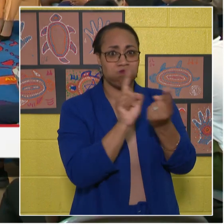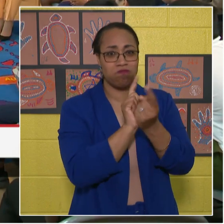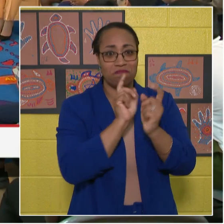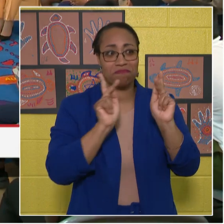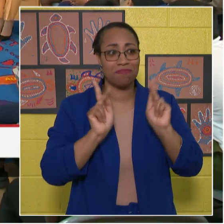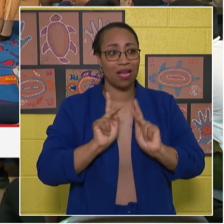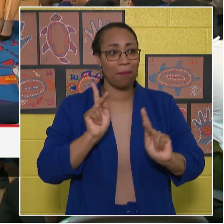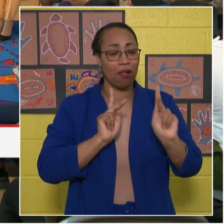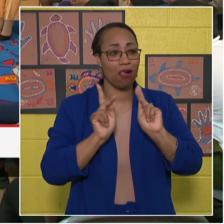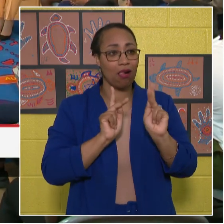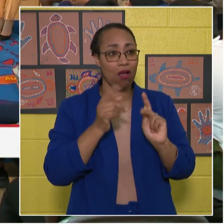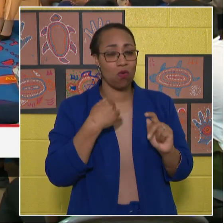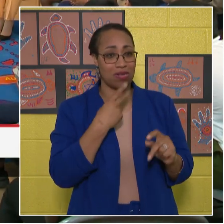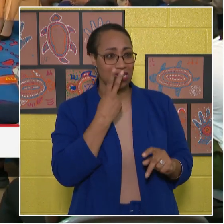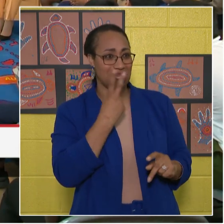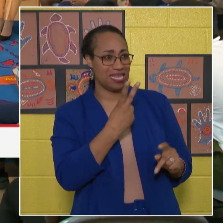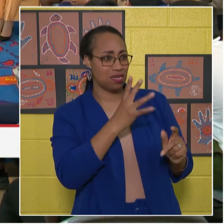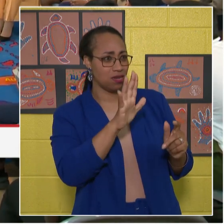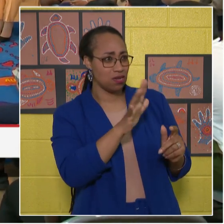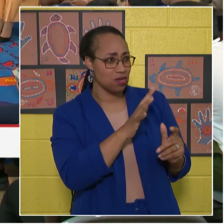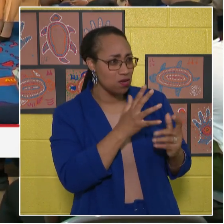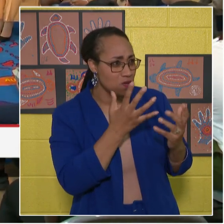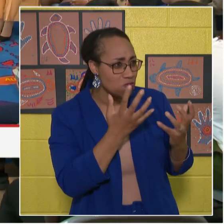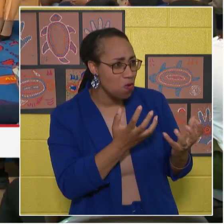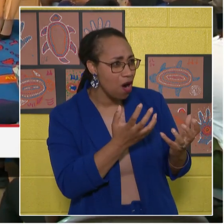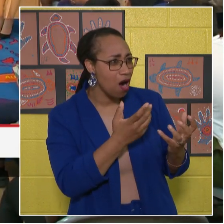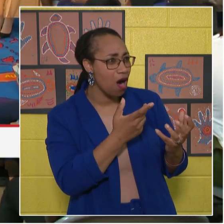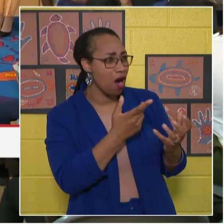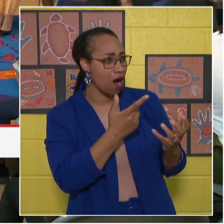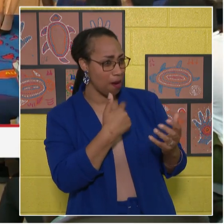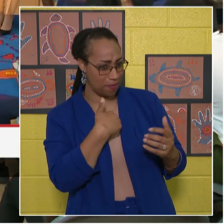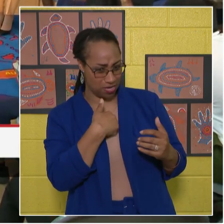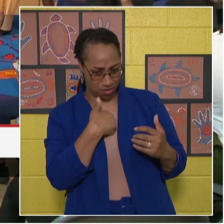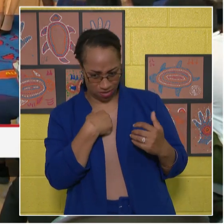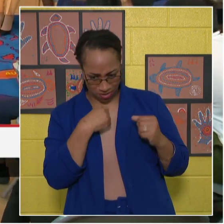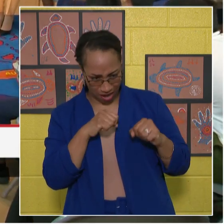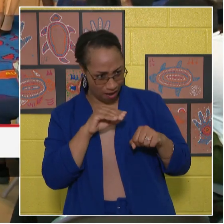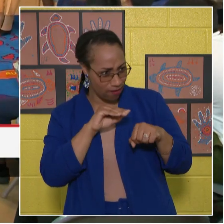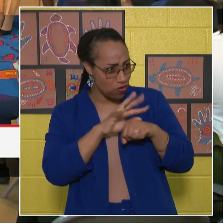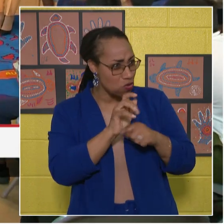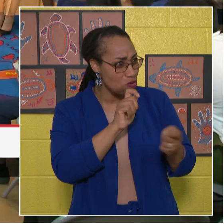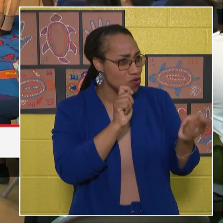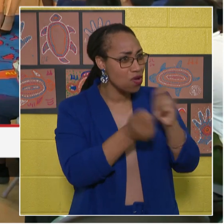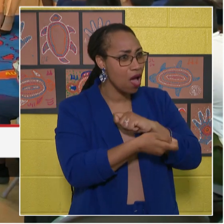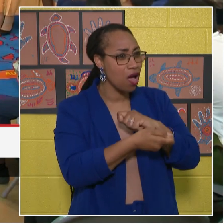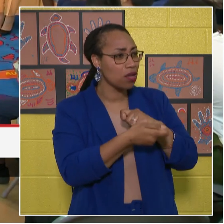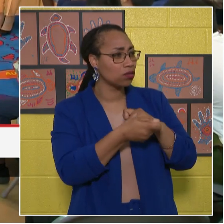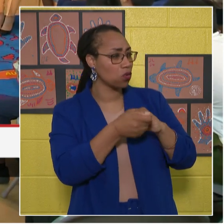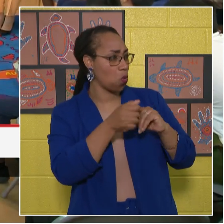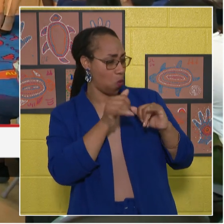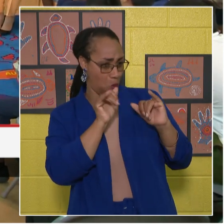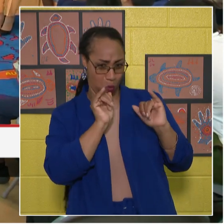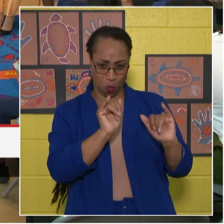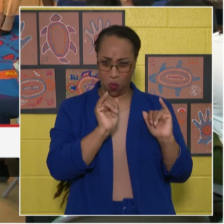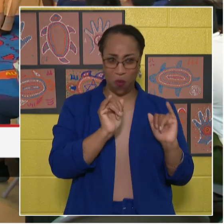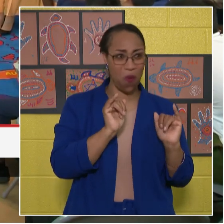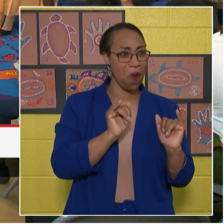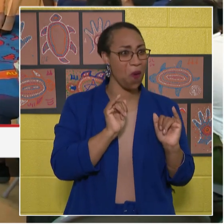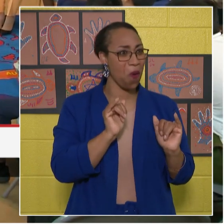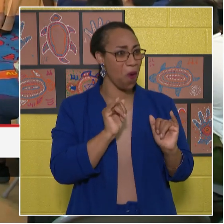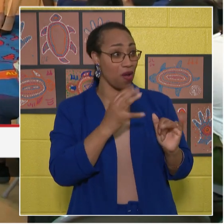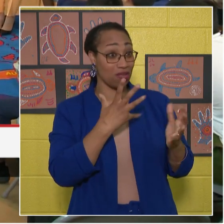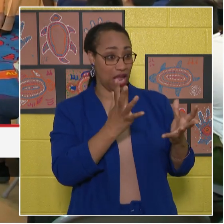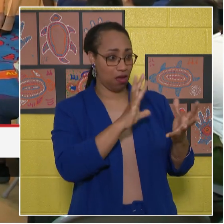you could make changes when you were in elective office. With only 13 people on